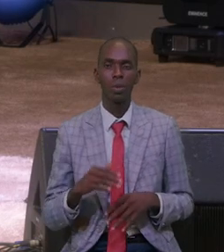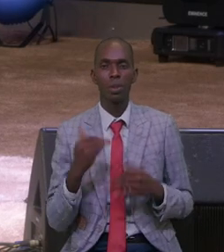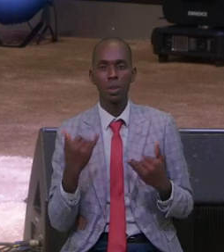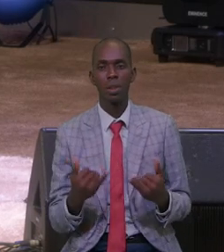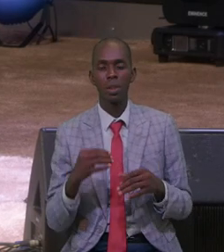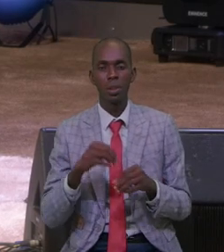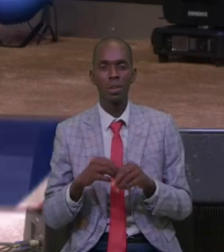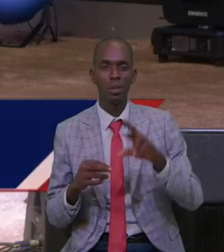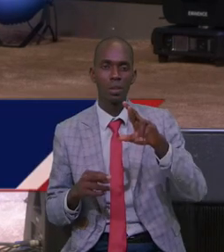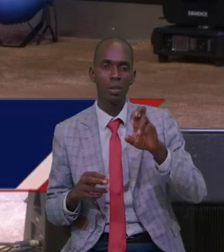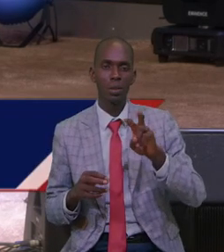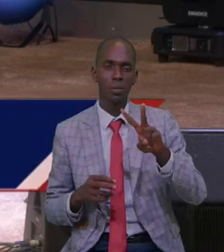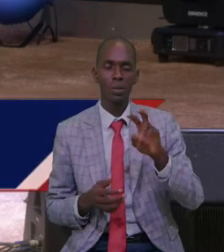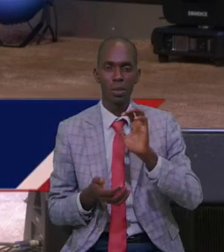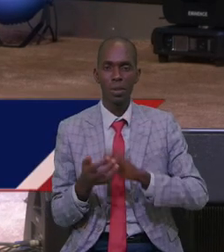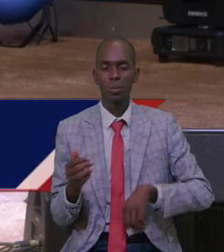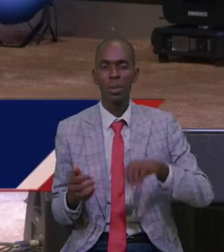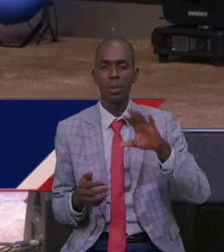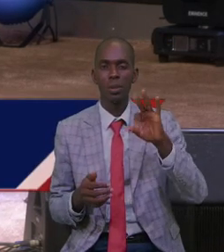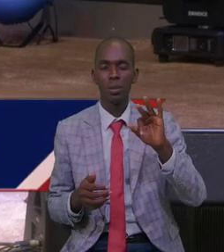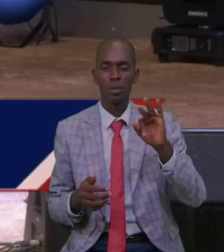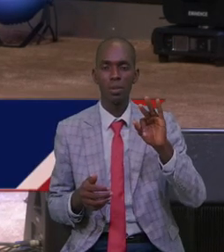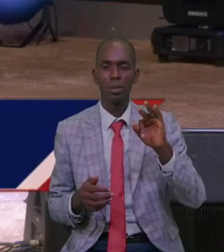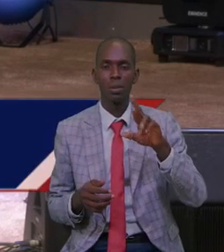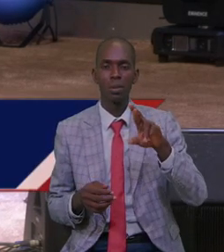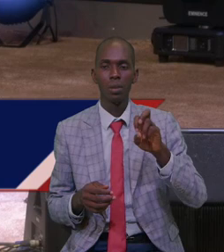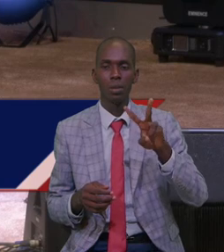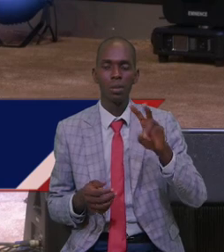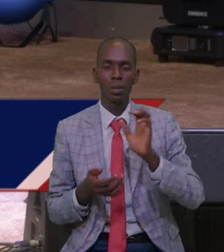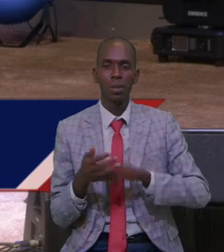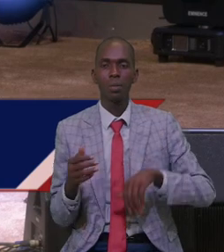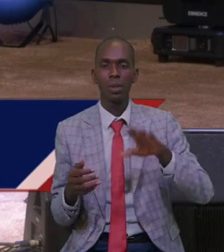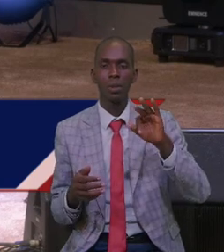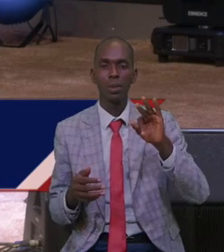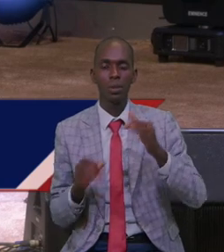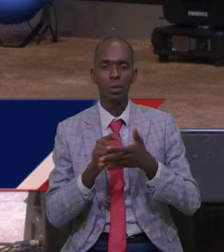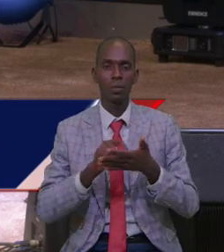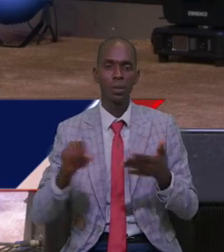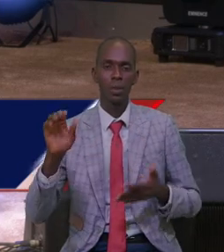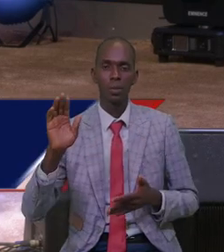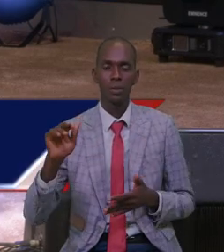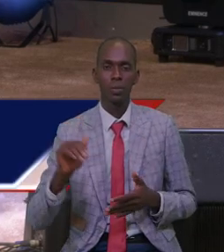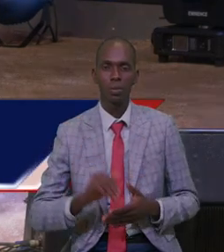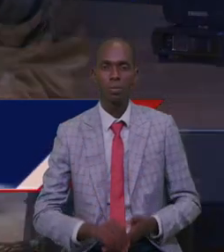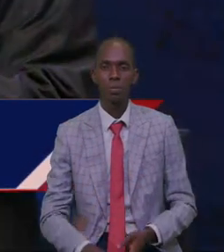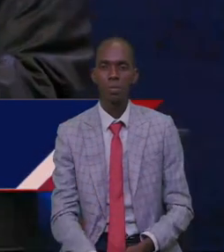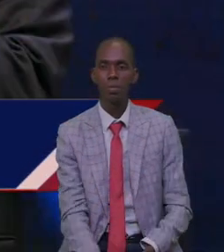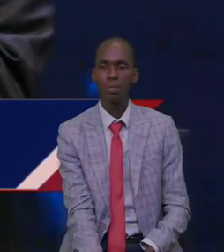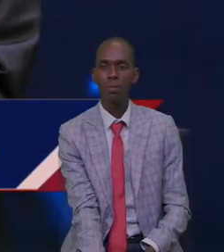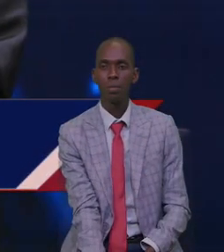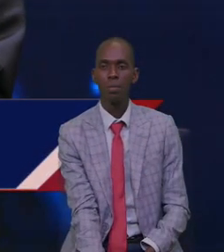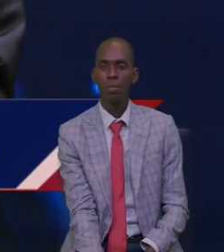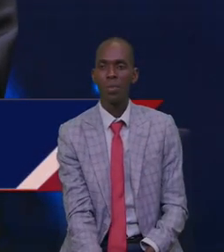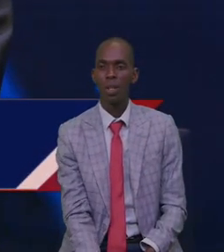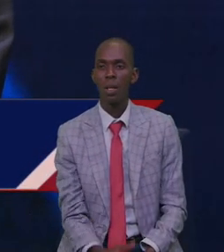19 and verse 15. Revelation chapter 19, reading from verse 15, and out of